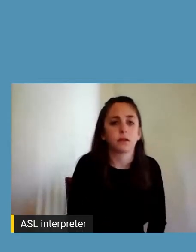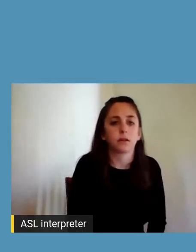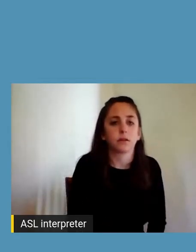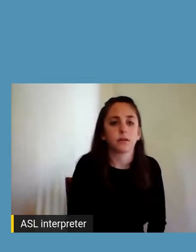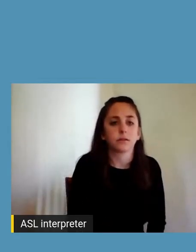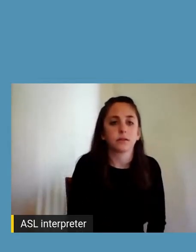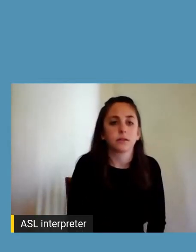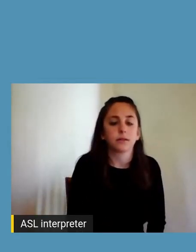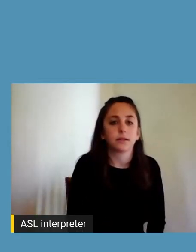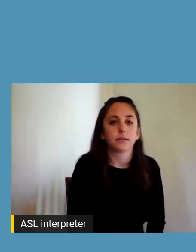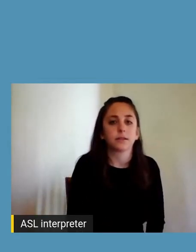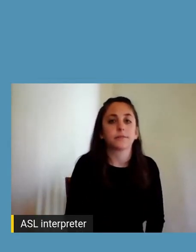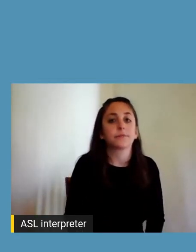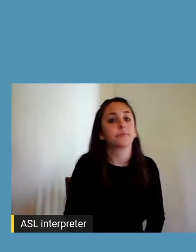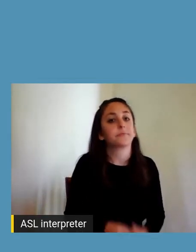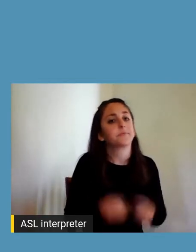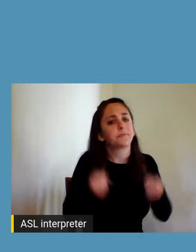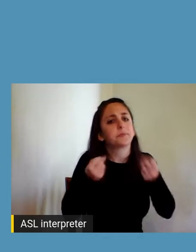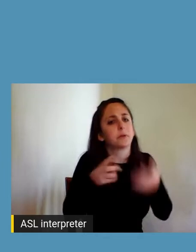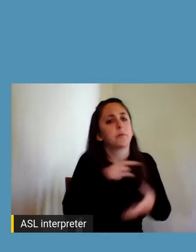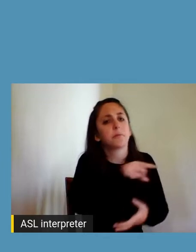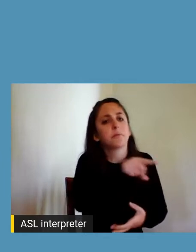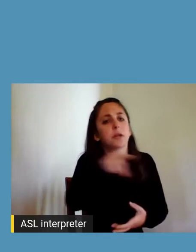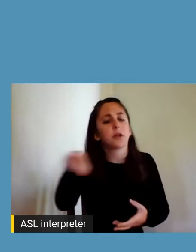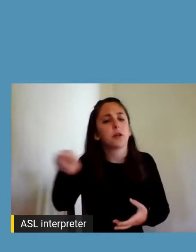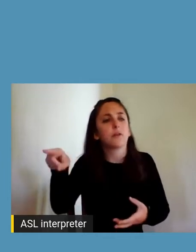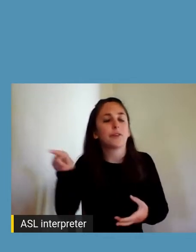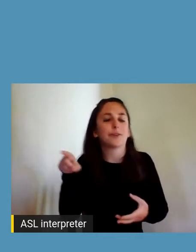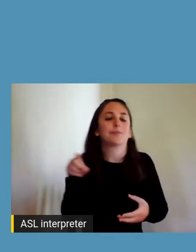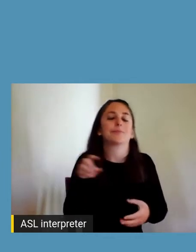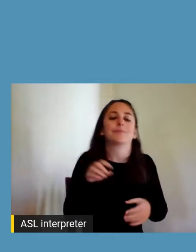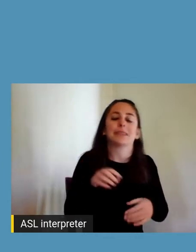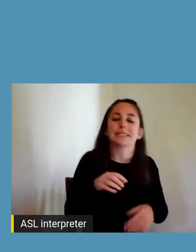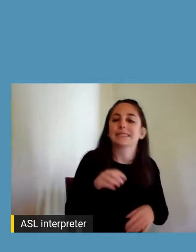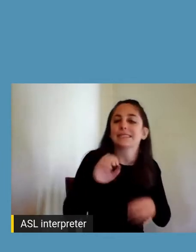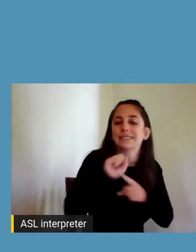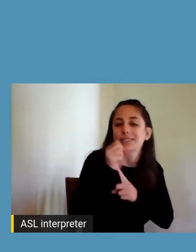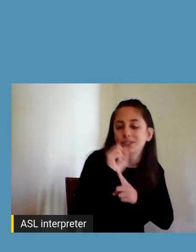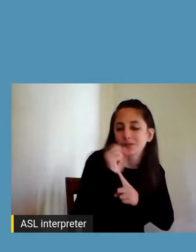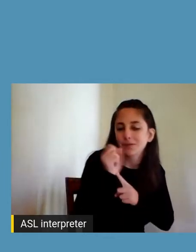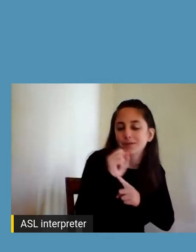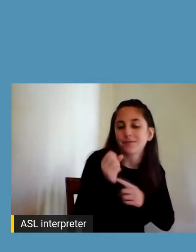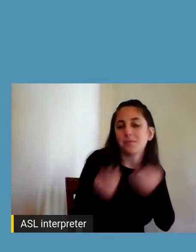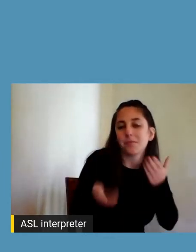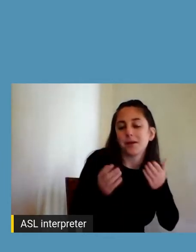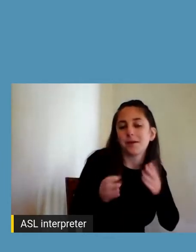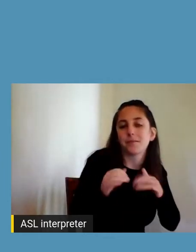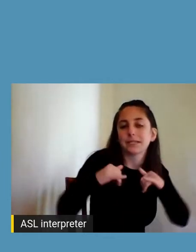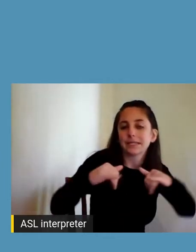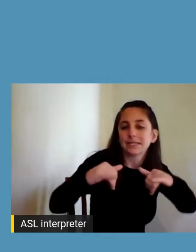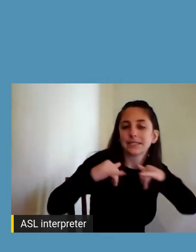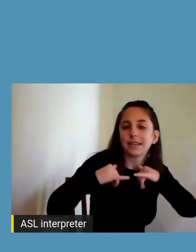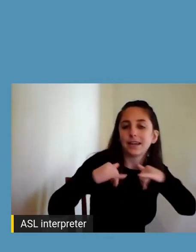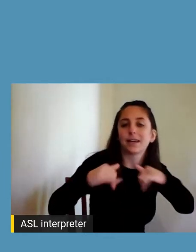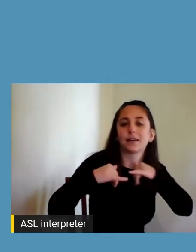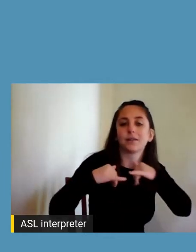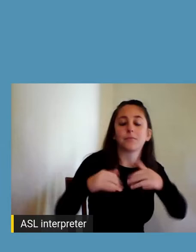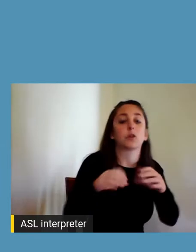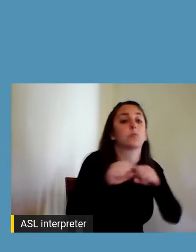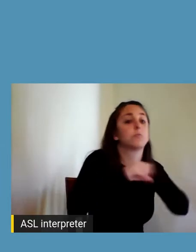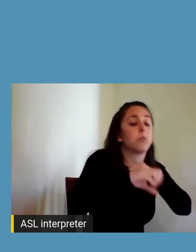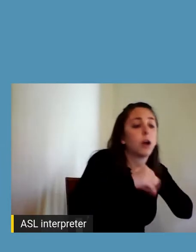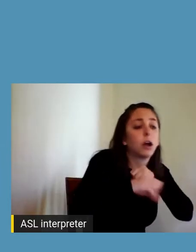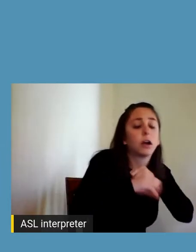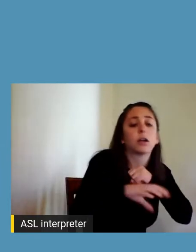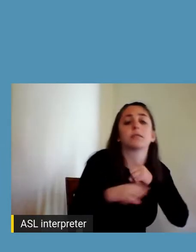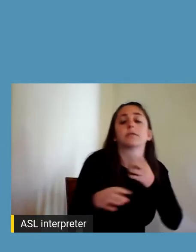I'm sure many of you have found yourselves in similar situations, whether you do marketing or produce digital content or in-venue content, that is